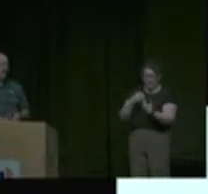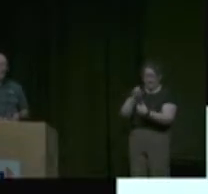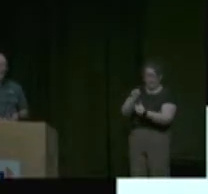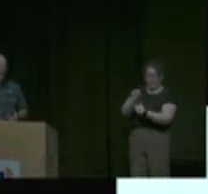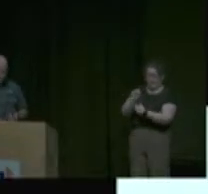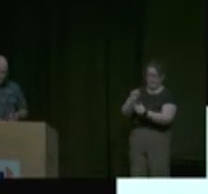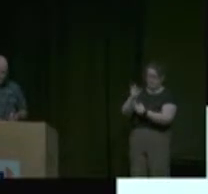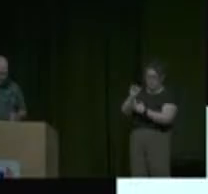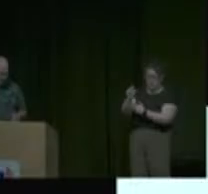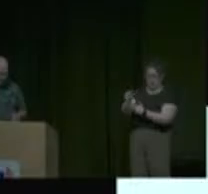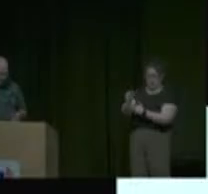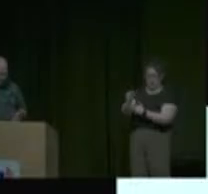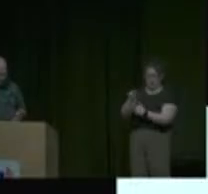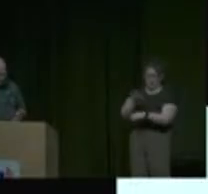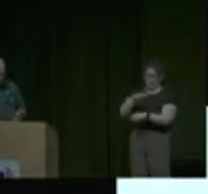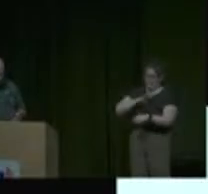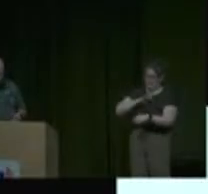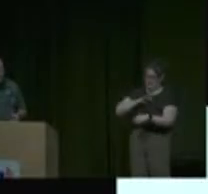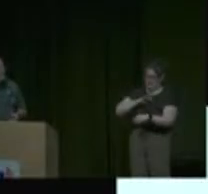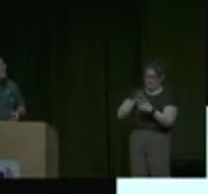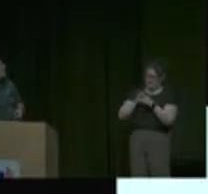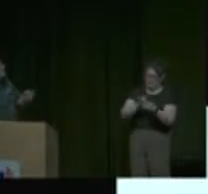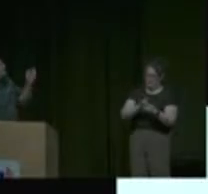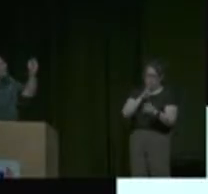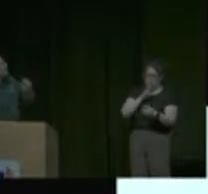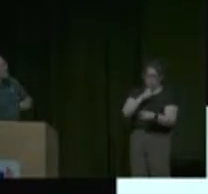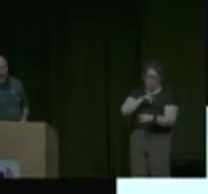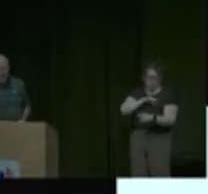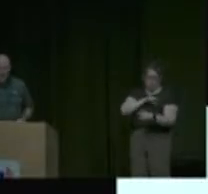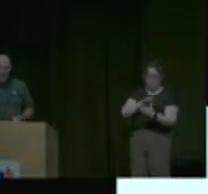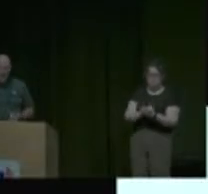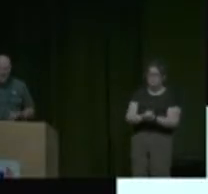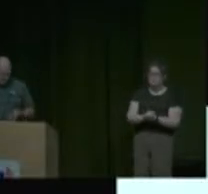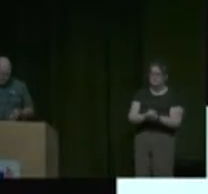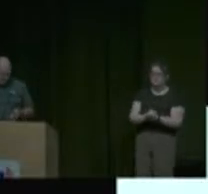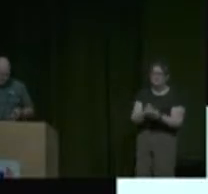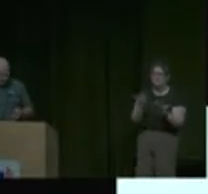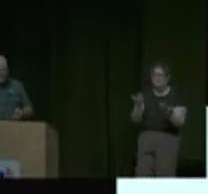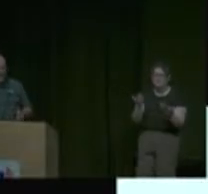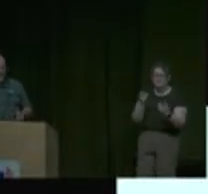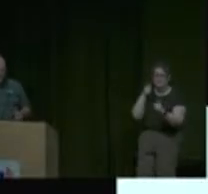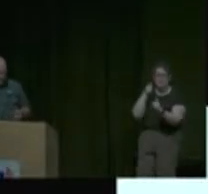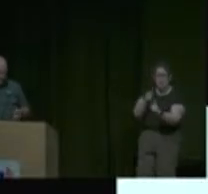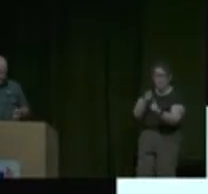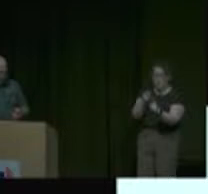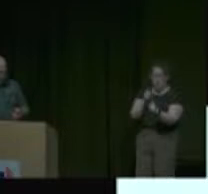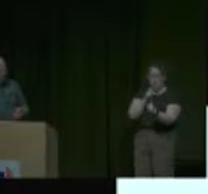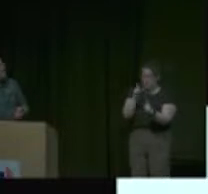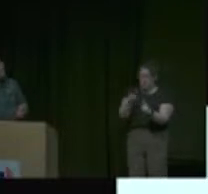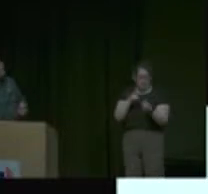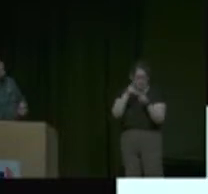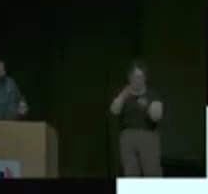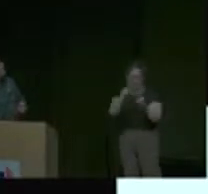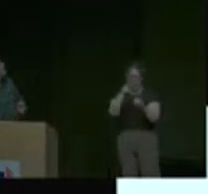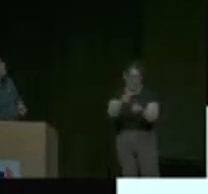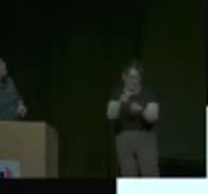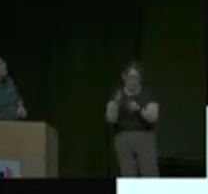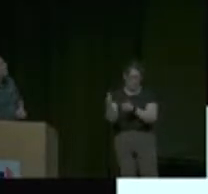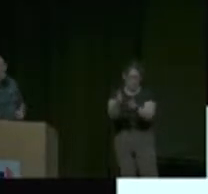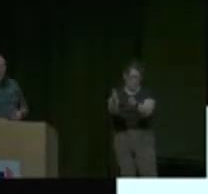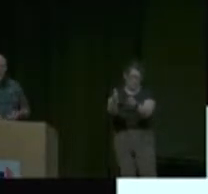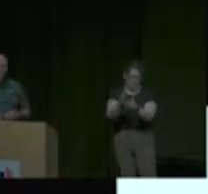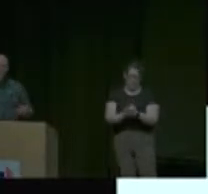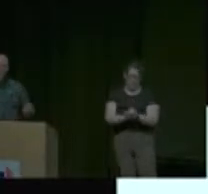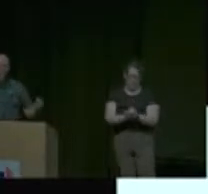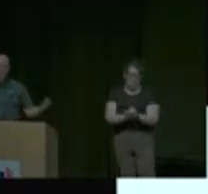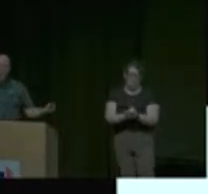that from a water quality standpoint? So we don't always have to make fun of the river, but